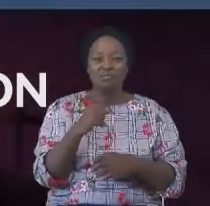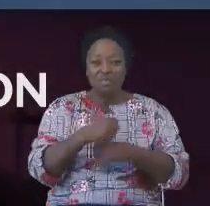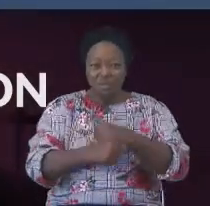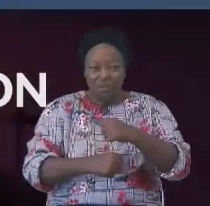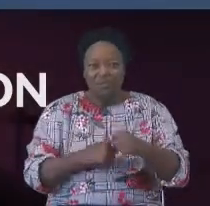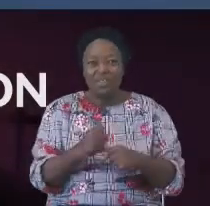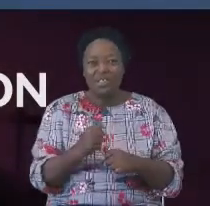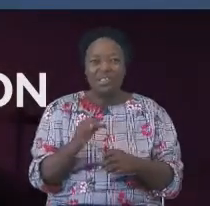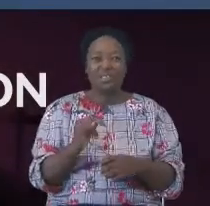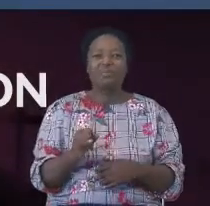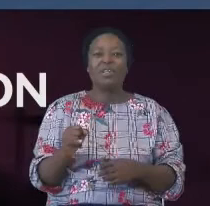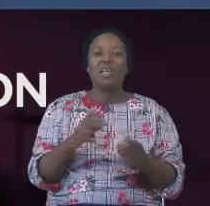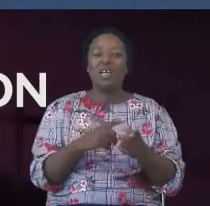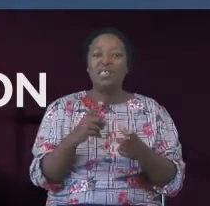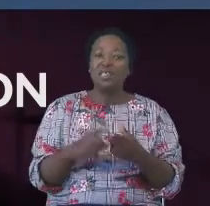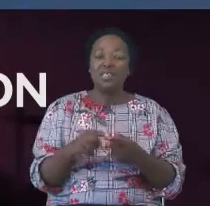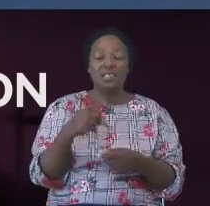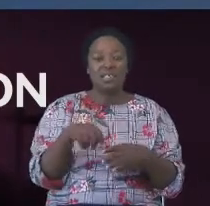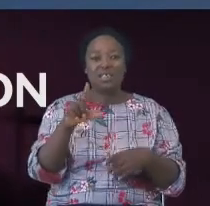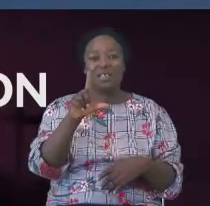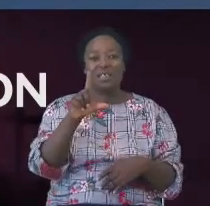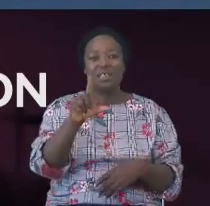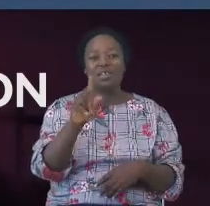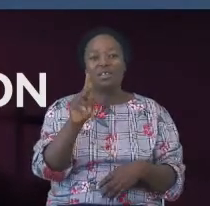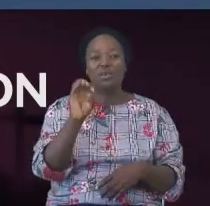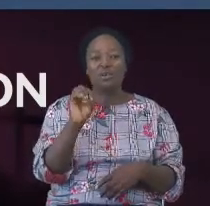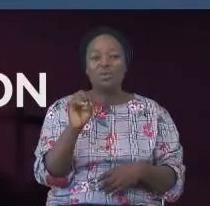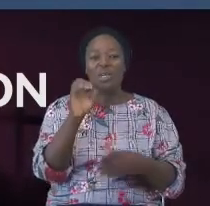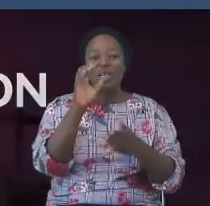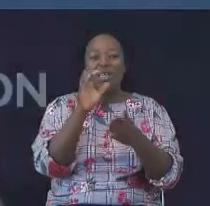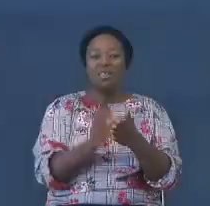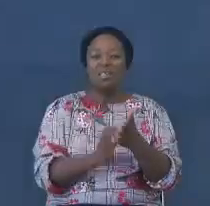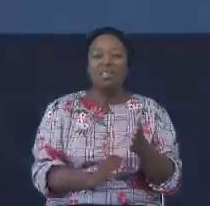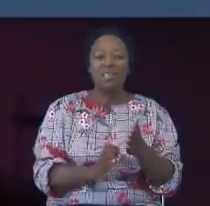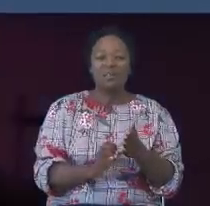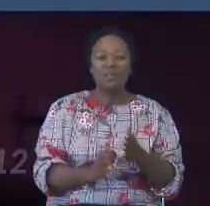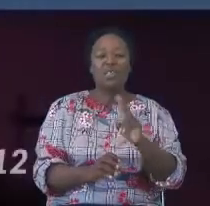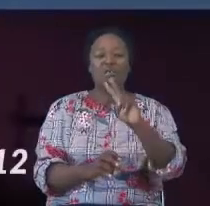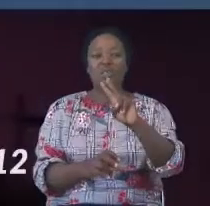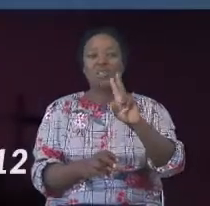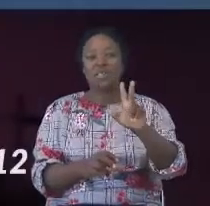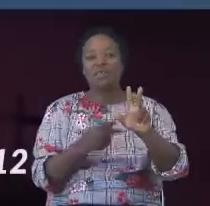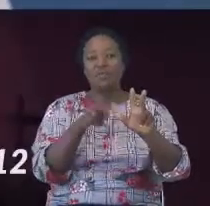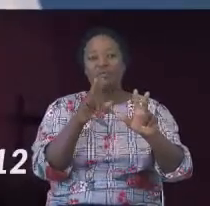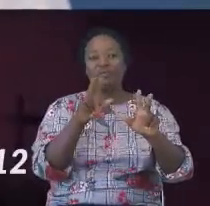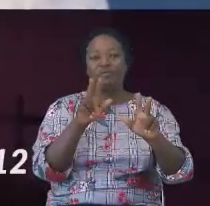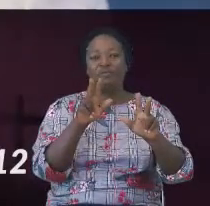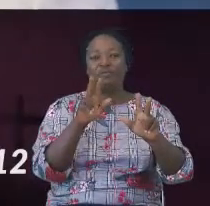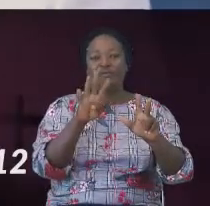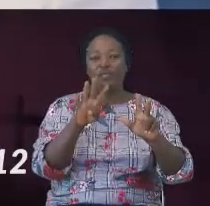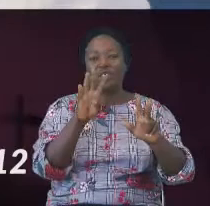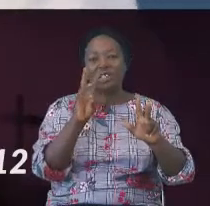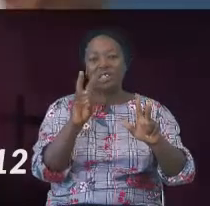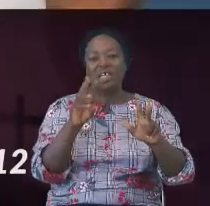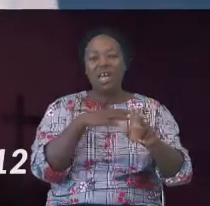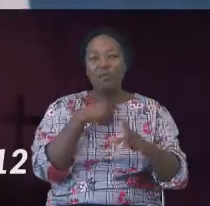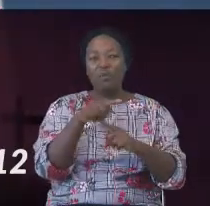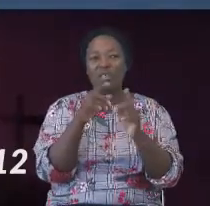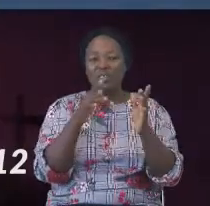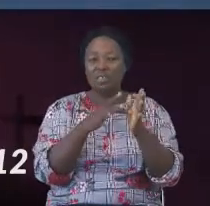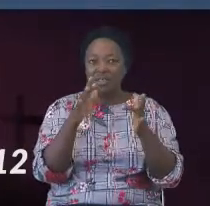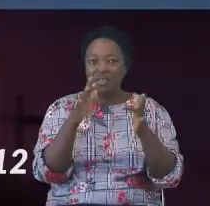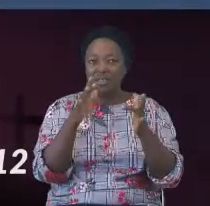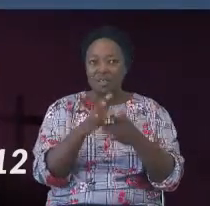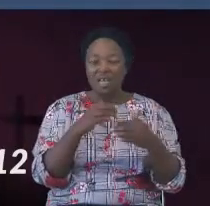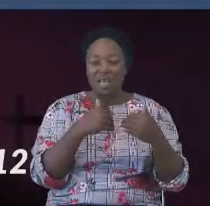at Luke chapter 23 and verse 46. And when Jesus had